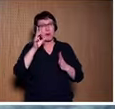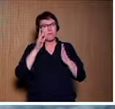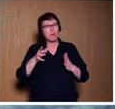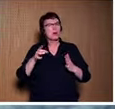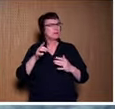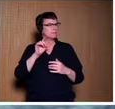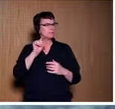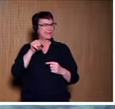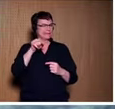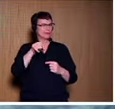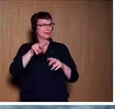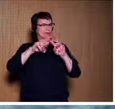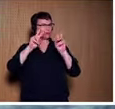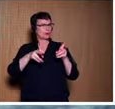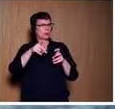out how